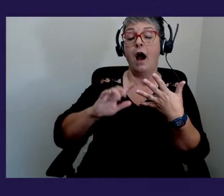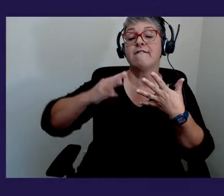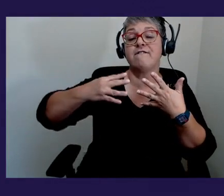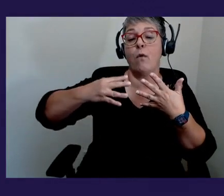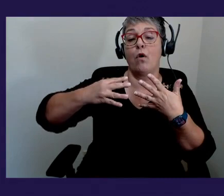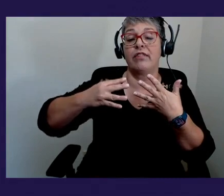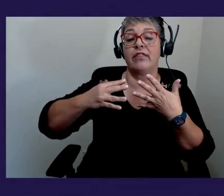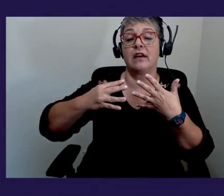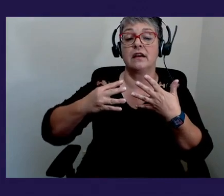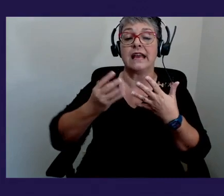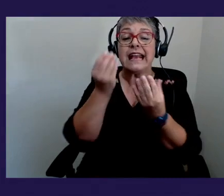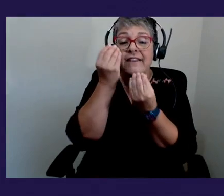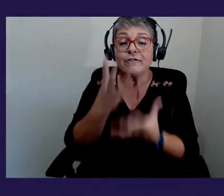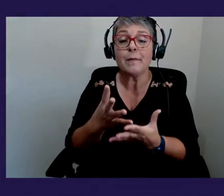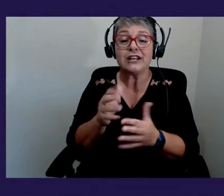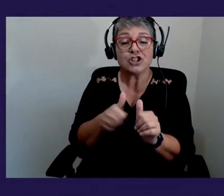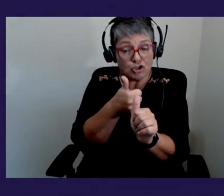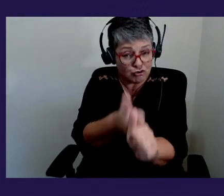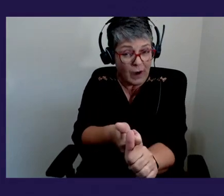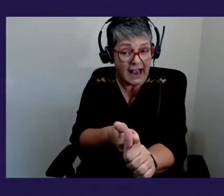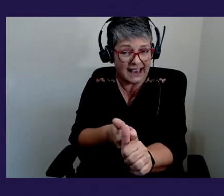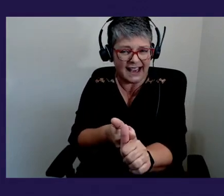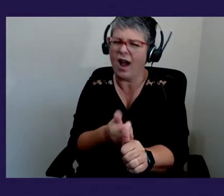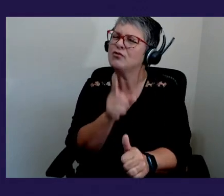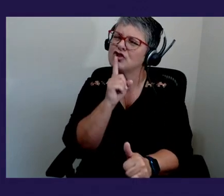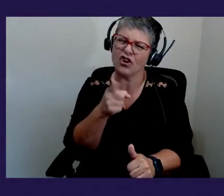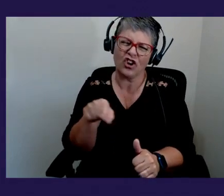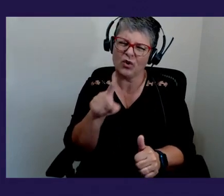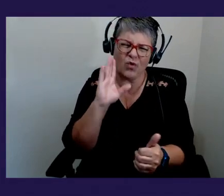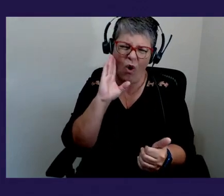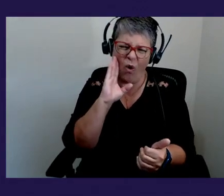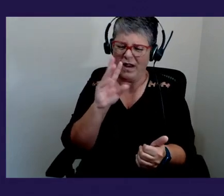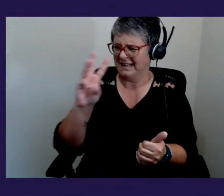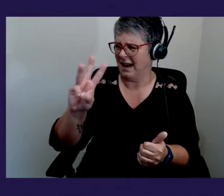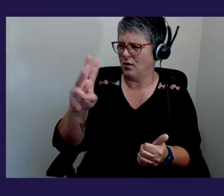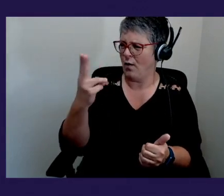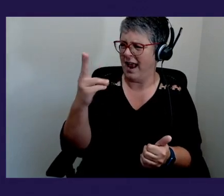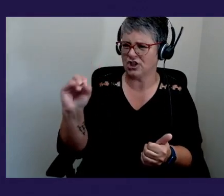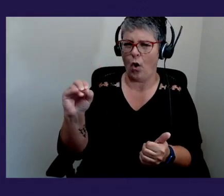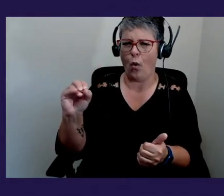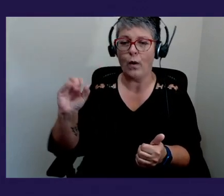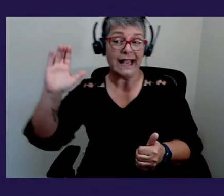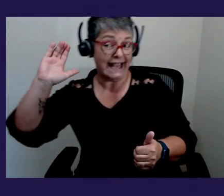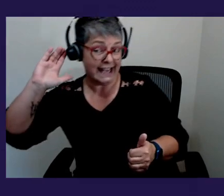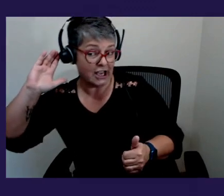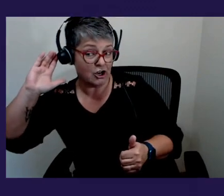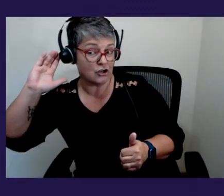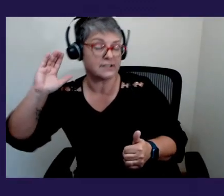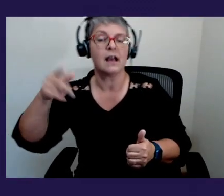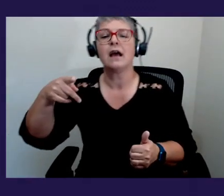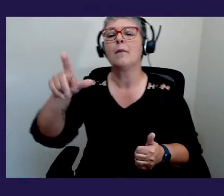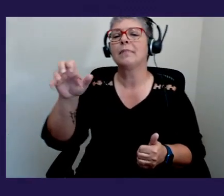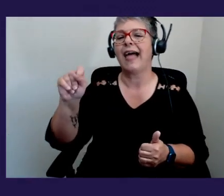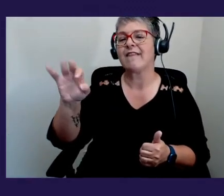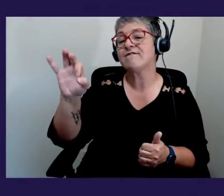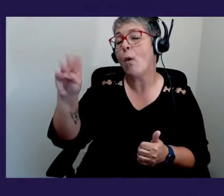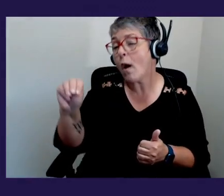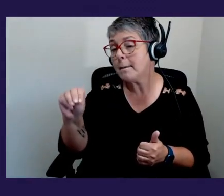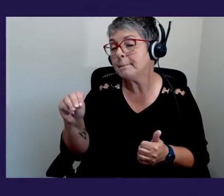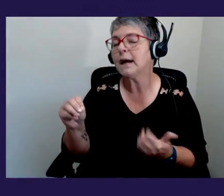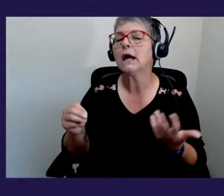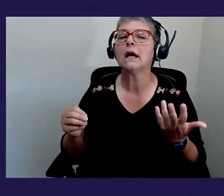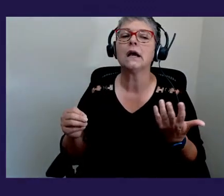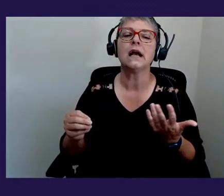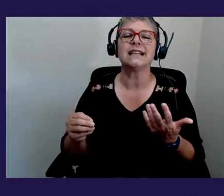tracking tools. I'm sure a lot of you are familiar with WHO's EARS platform, which is a social